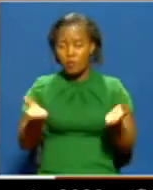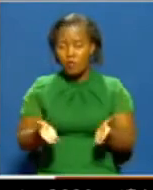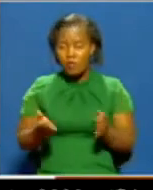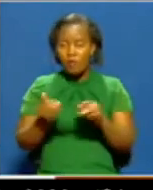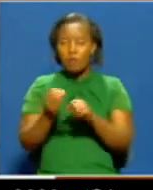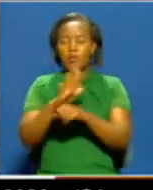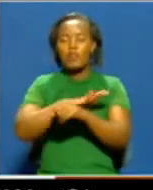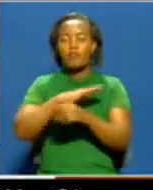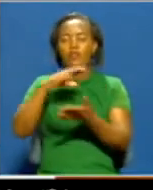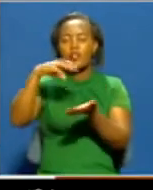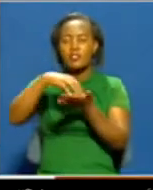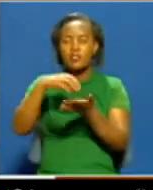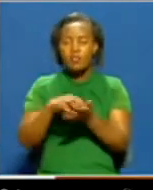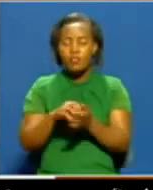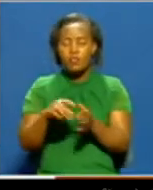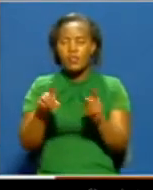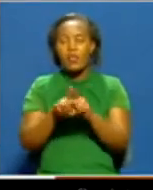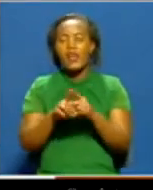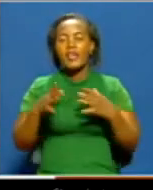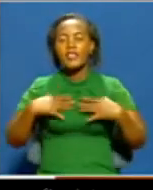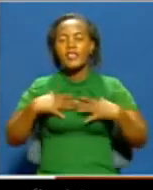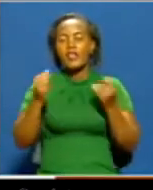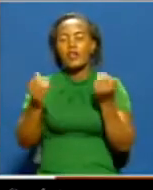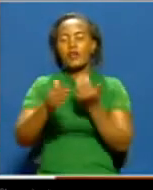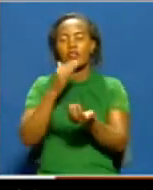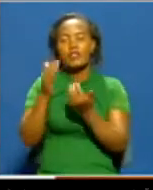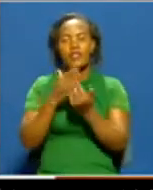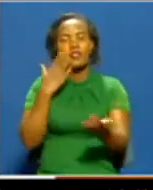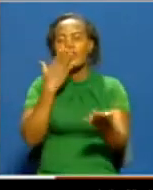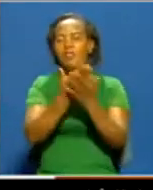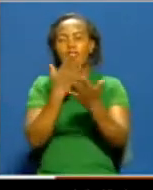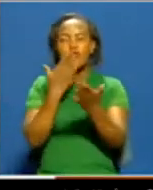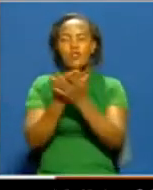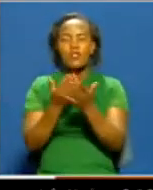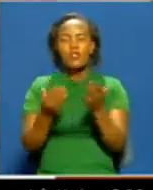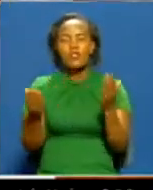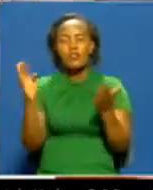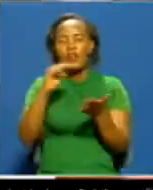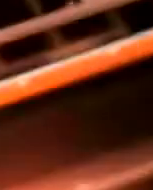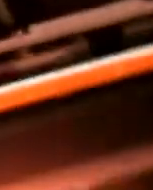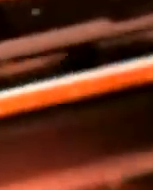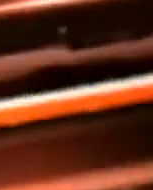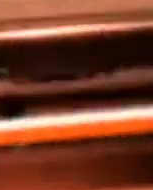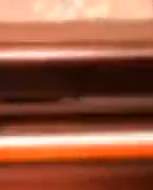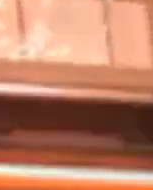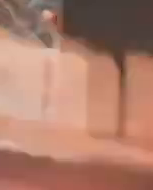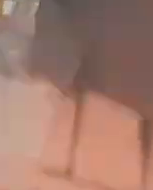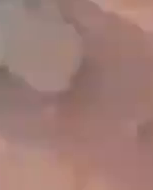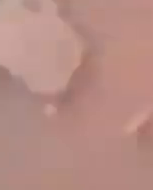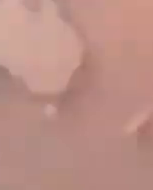healthcare situation in the country. Thank you once again for your time. I'm Purity Musel. God bless.